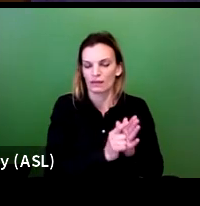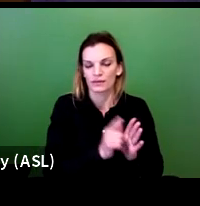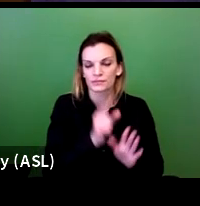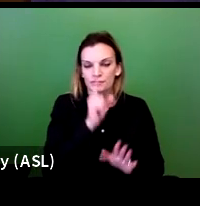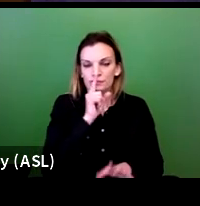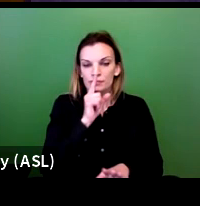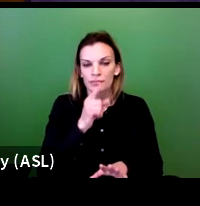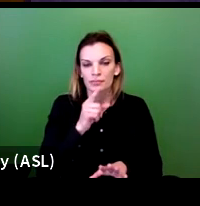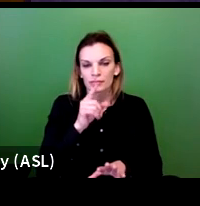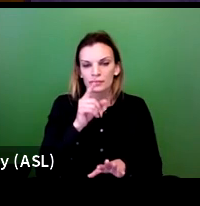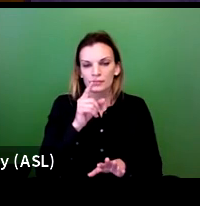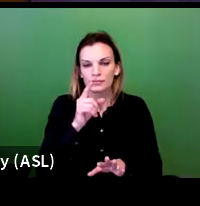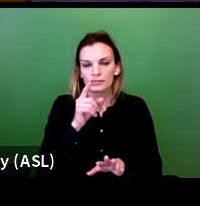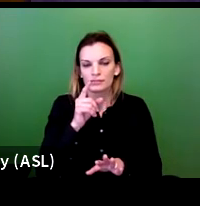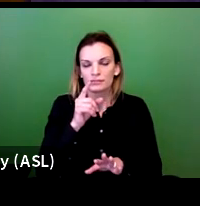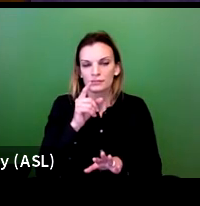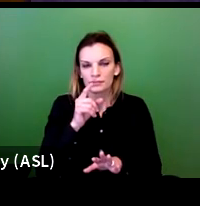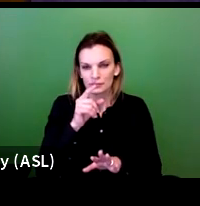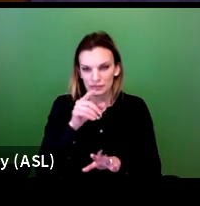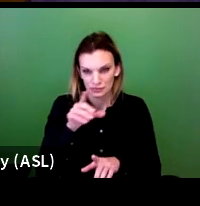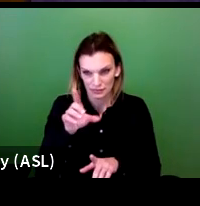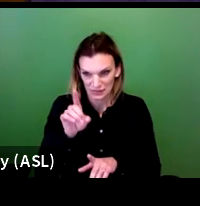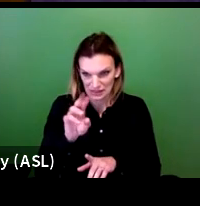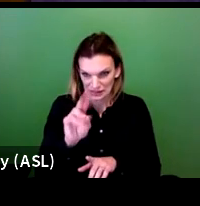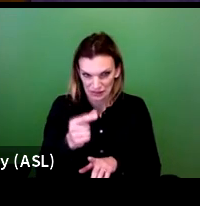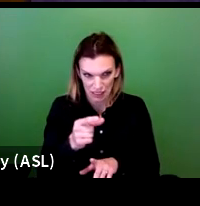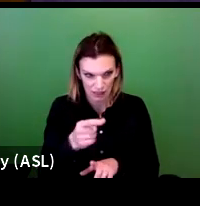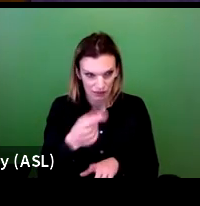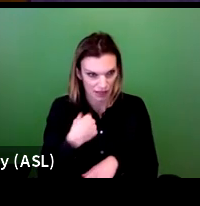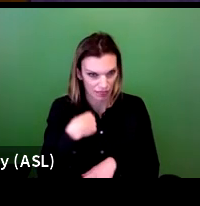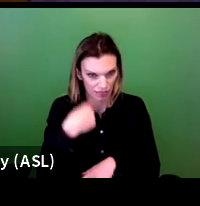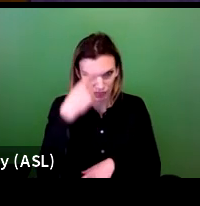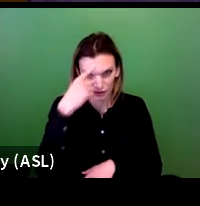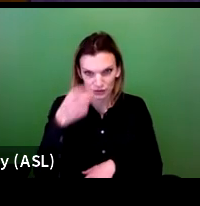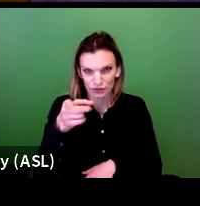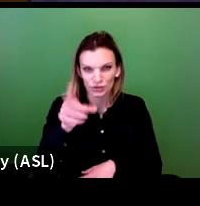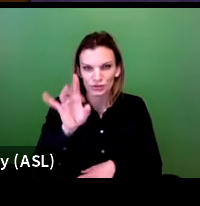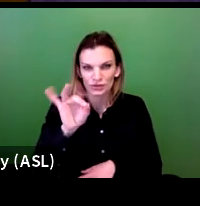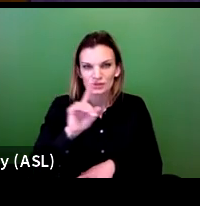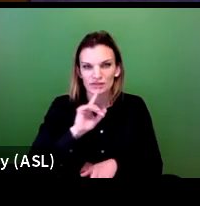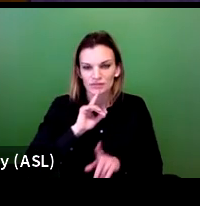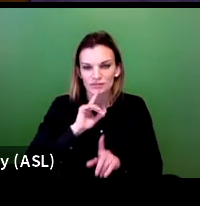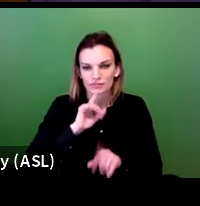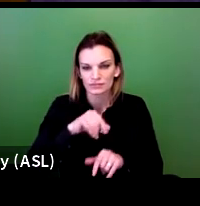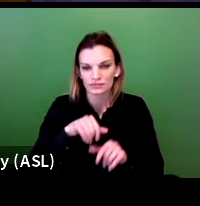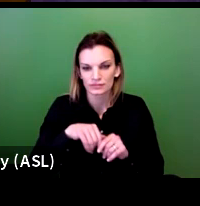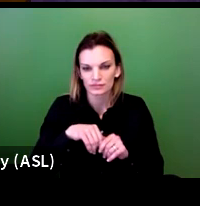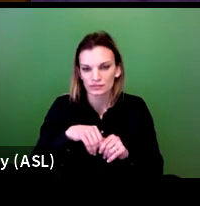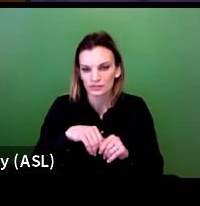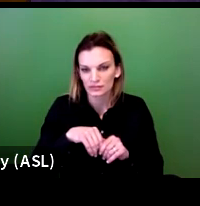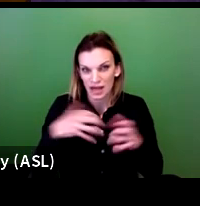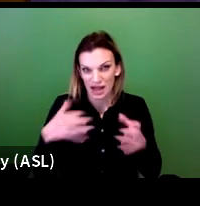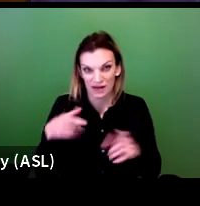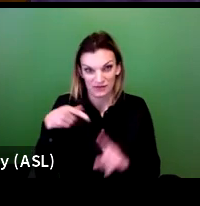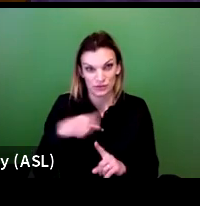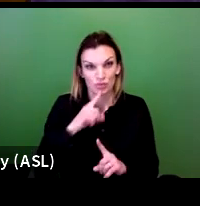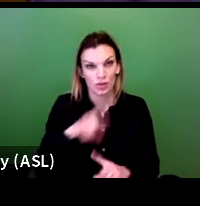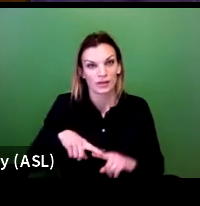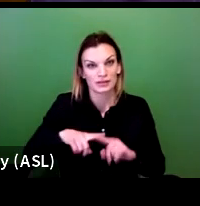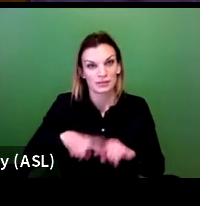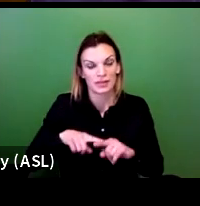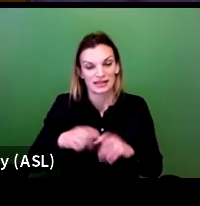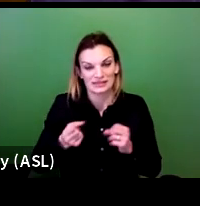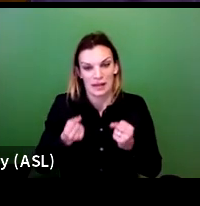the back and forth. I noted, Doug, I think I heard you say in response to a different question someone else had raised, that a lot of this really depends on